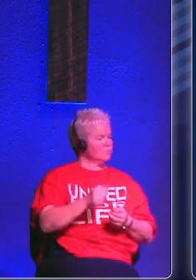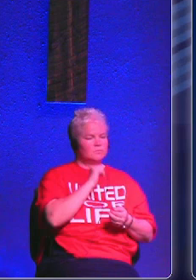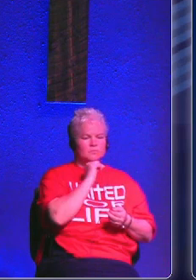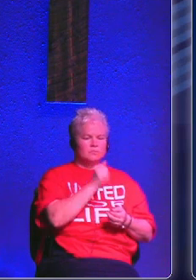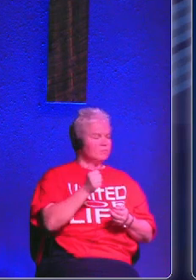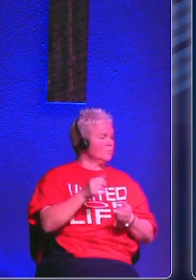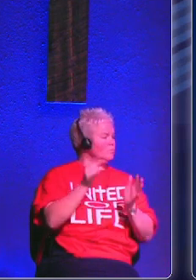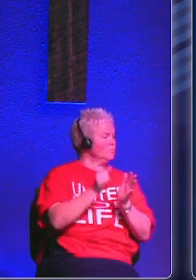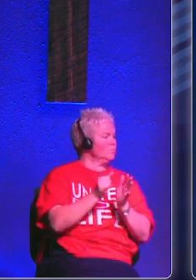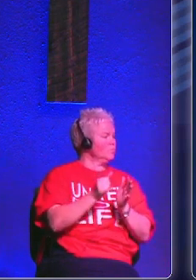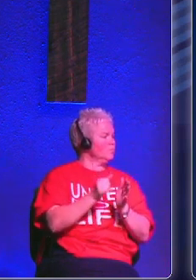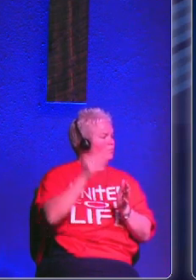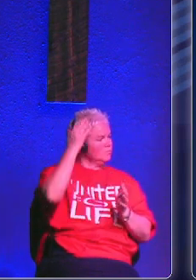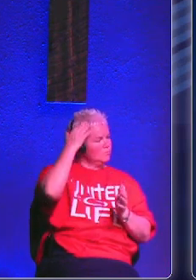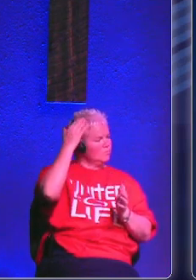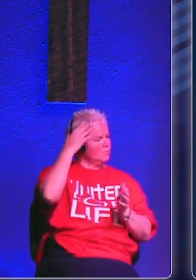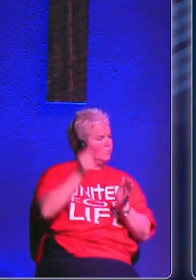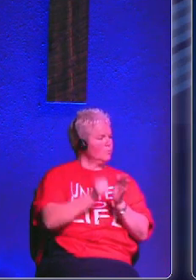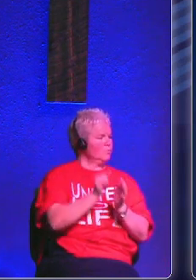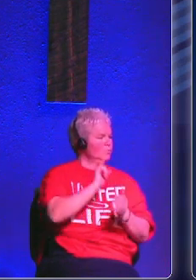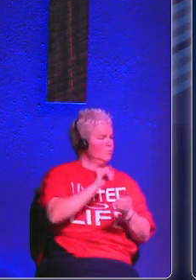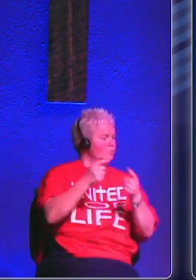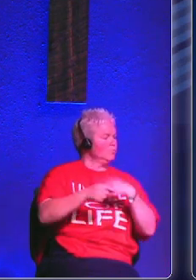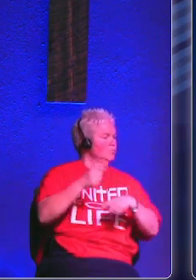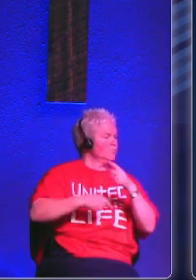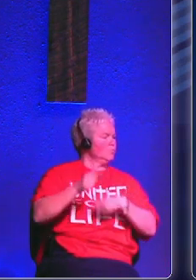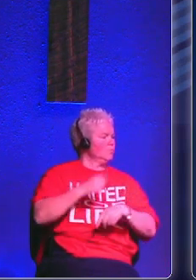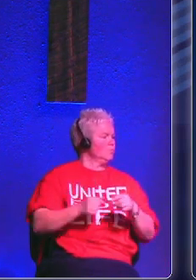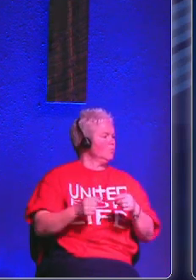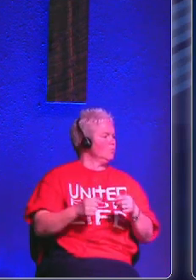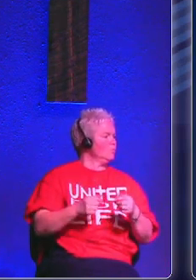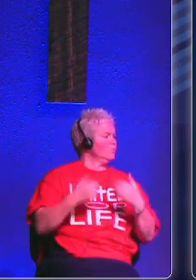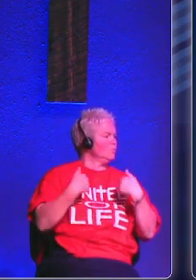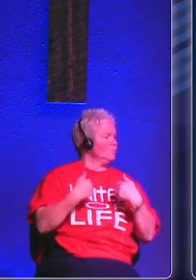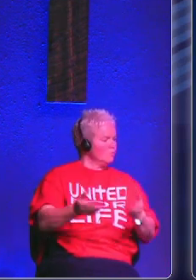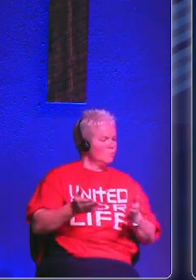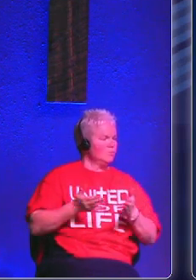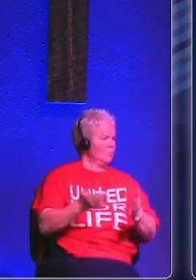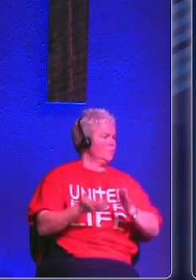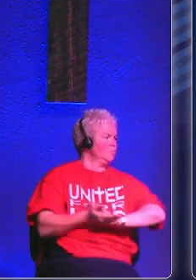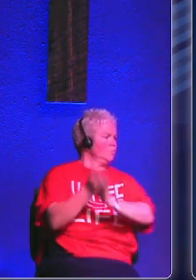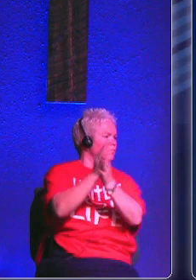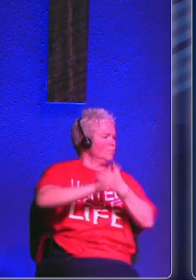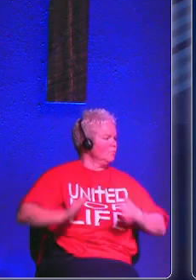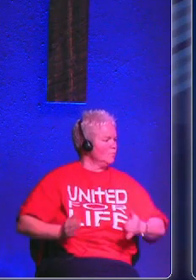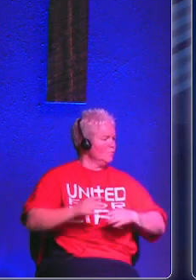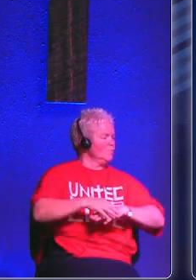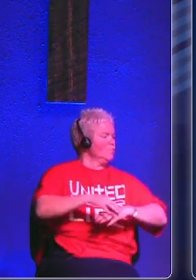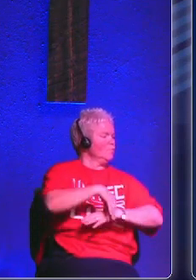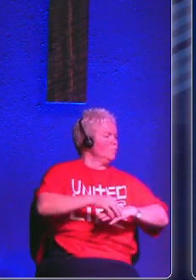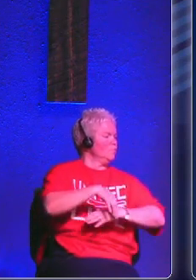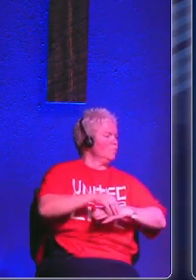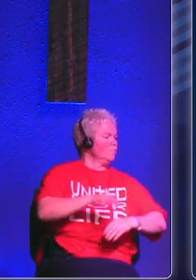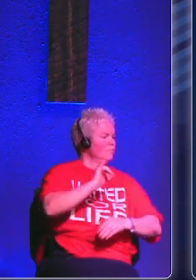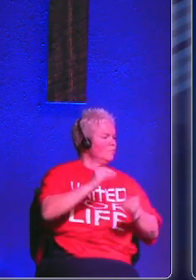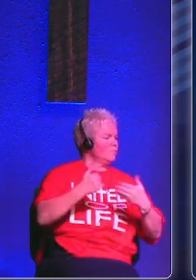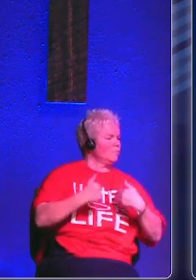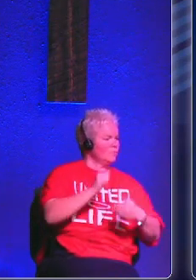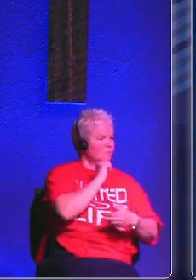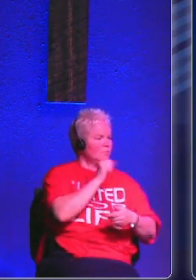39. Do not think that I have come to bring peace to the earth. I have not come to